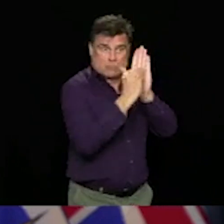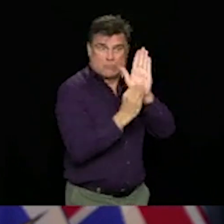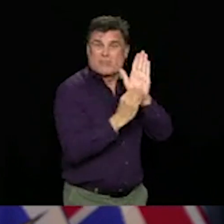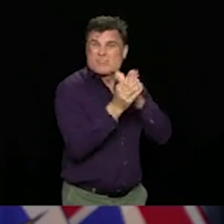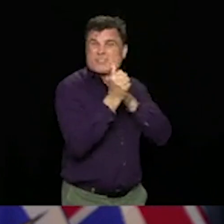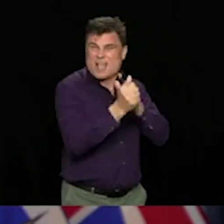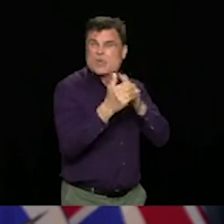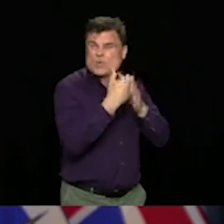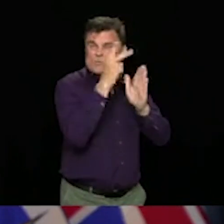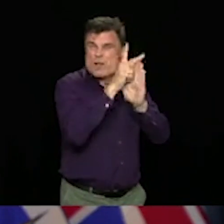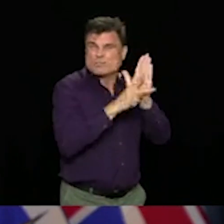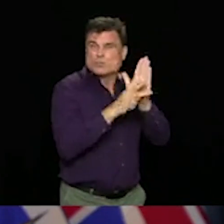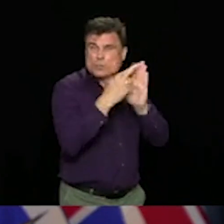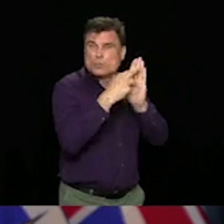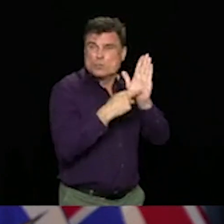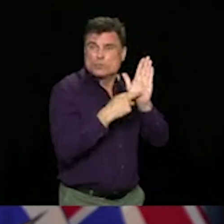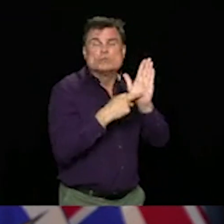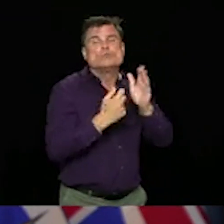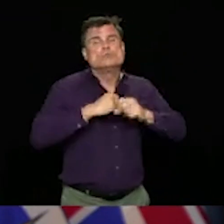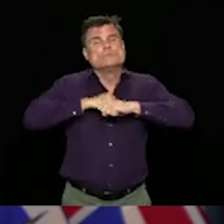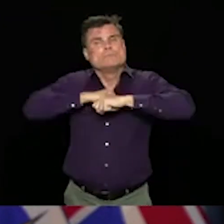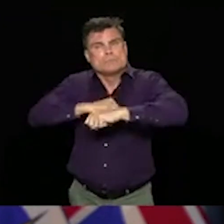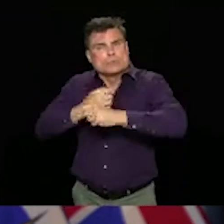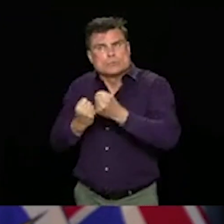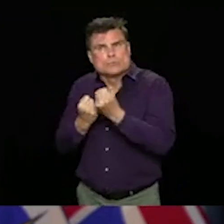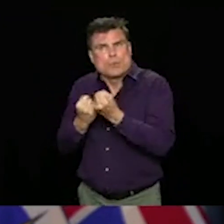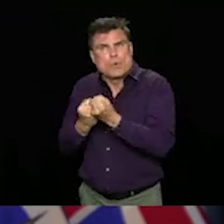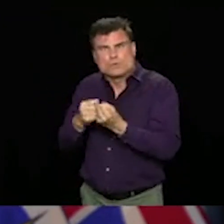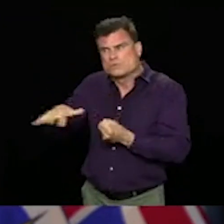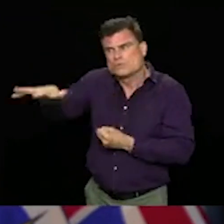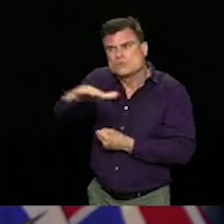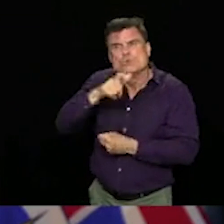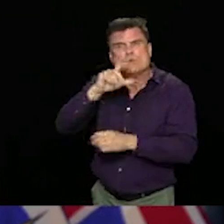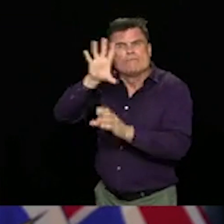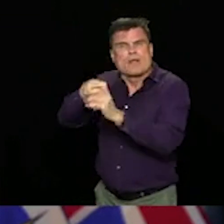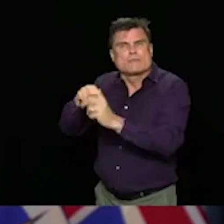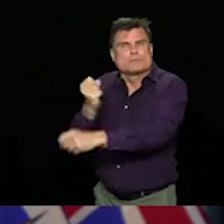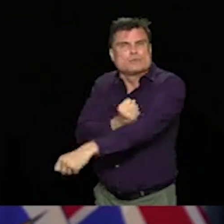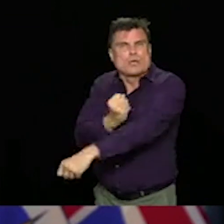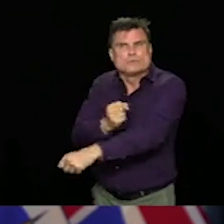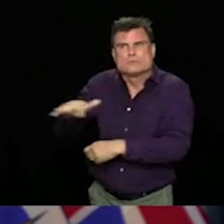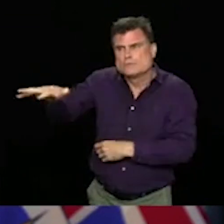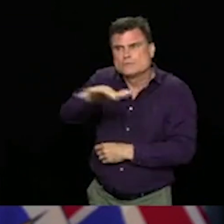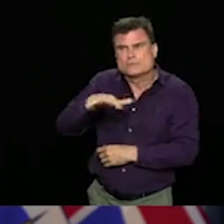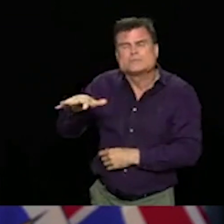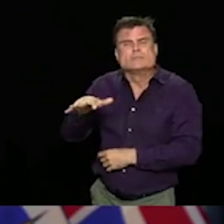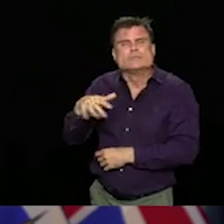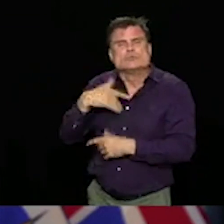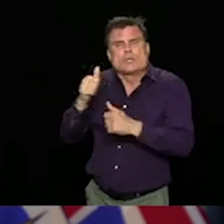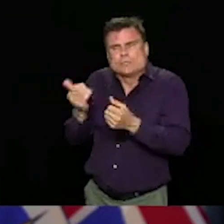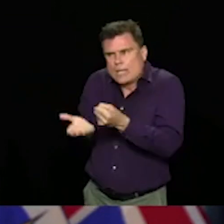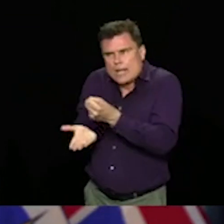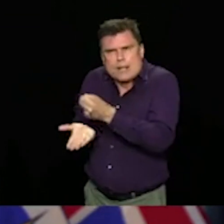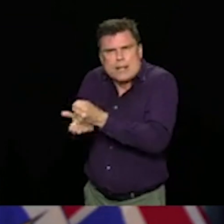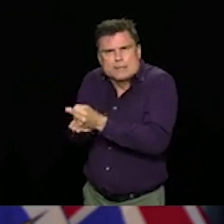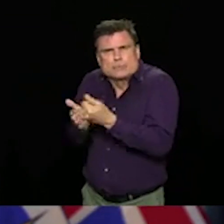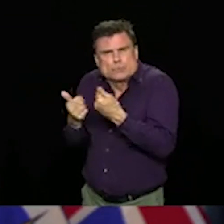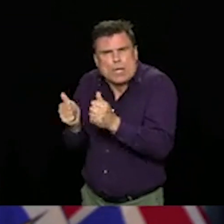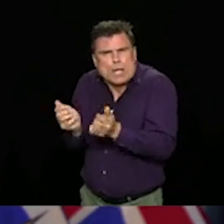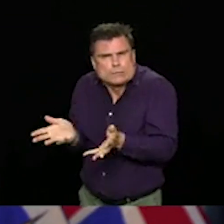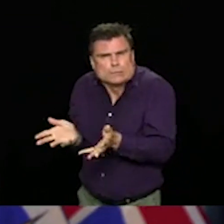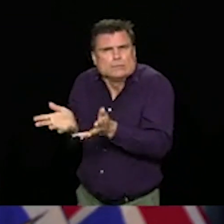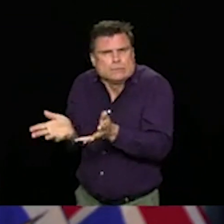us here in British Columbia, there are a number of other things that we've put in place, including guidelines for providing people with